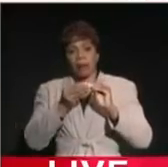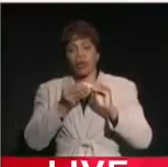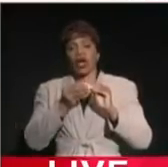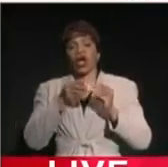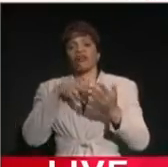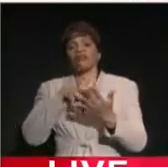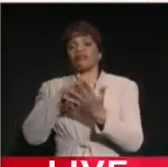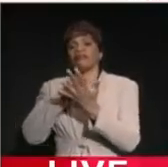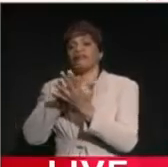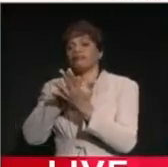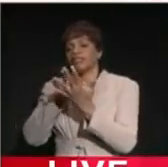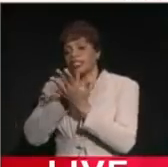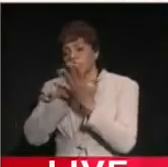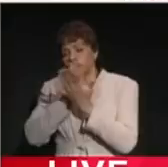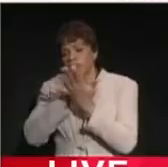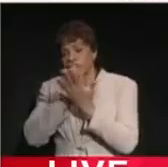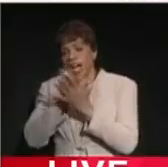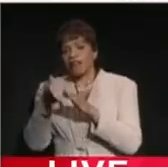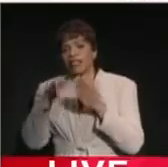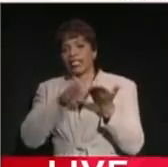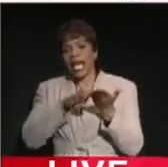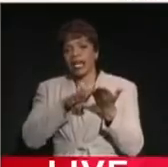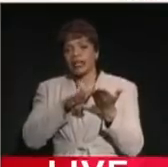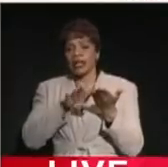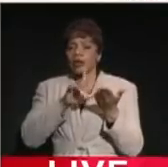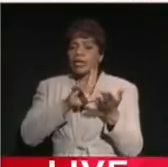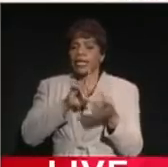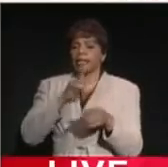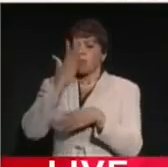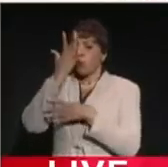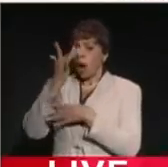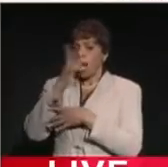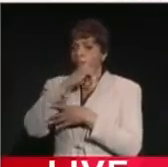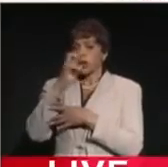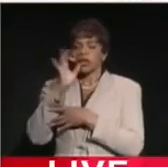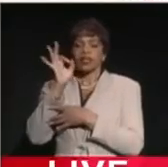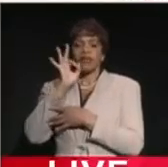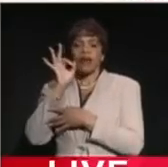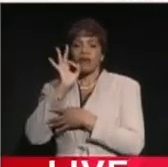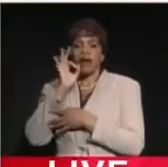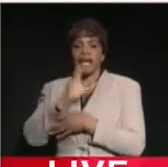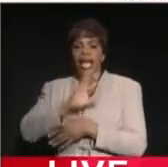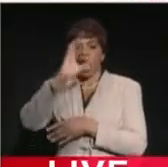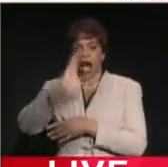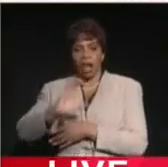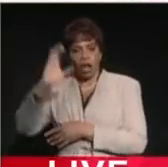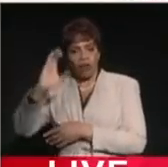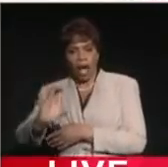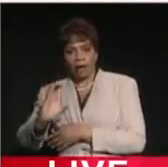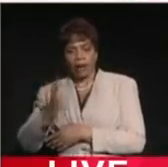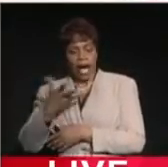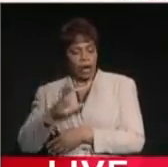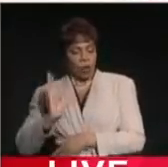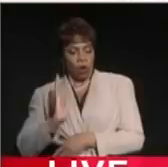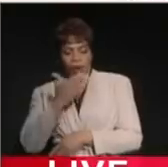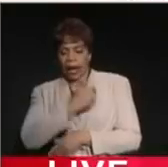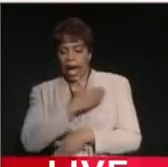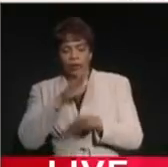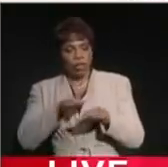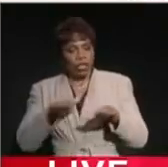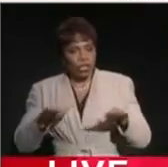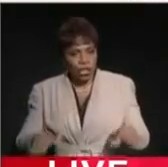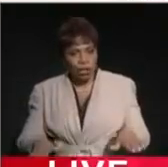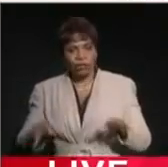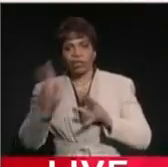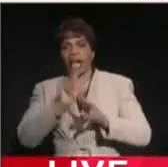which they attribute to marijuana use in Colorado. I don't want our children, I don't want our people